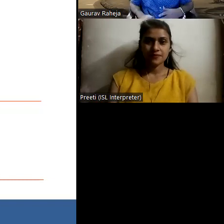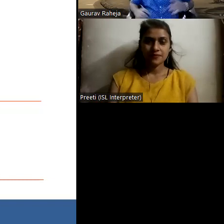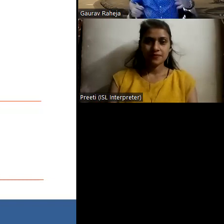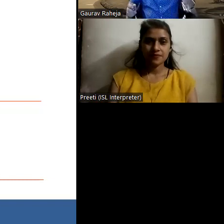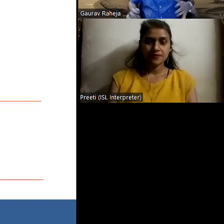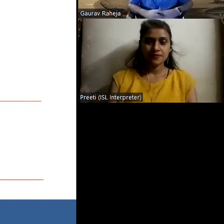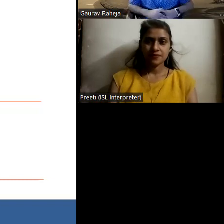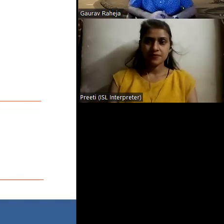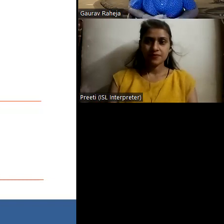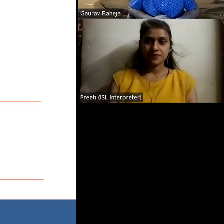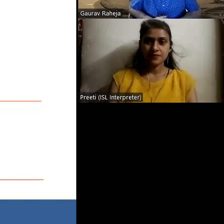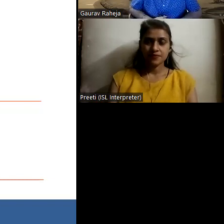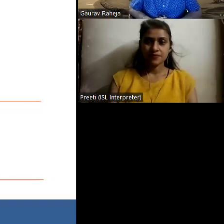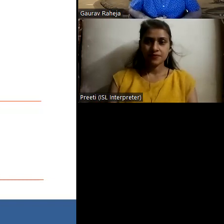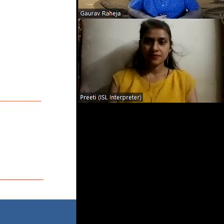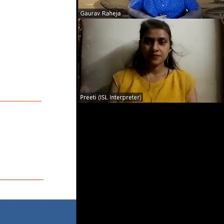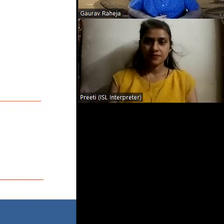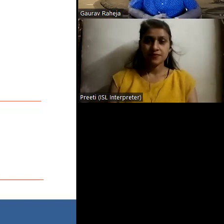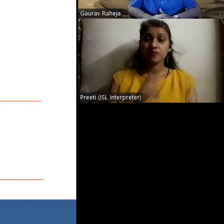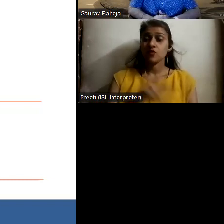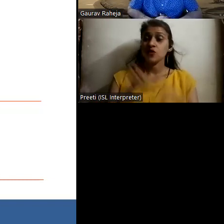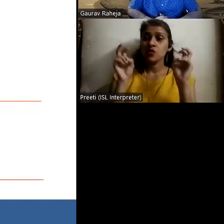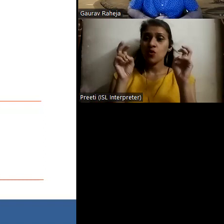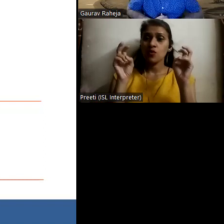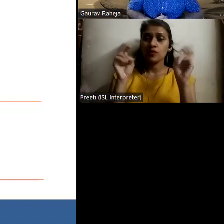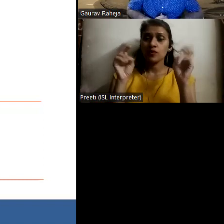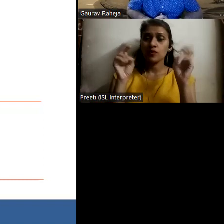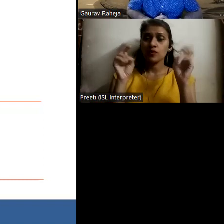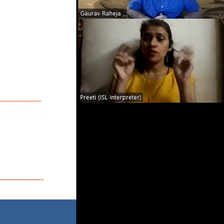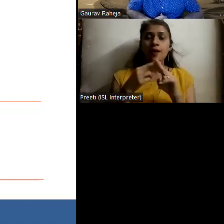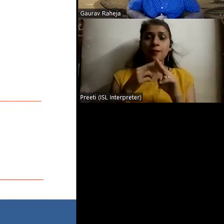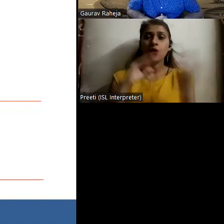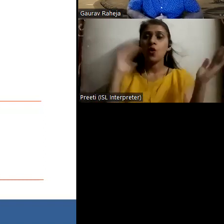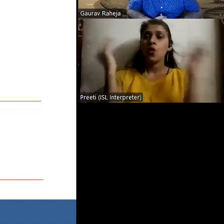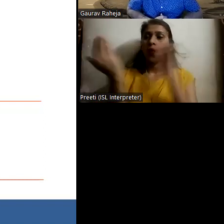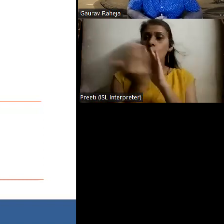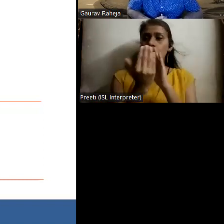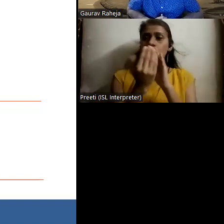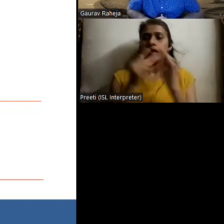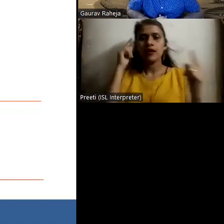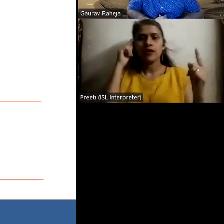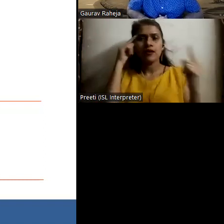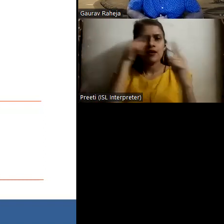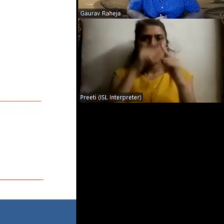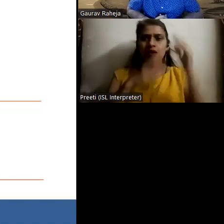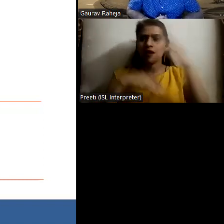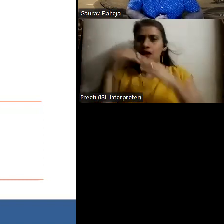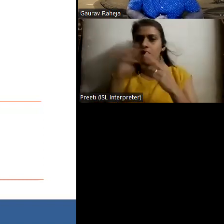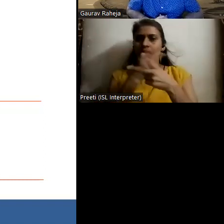So, okay, I have titled my talk as Universal Design Approach, a Beginning Towards